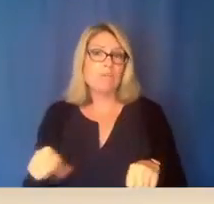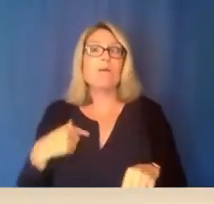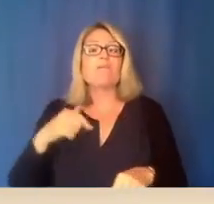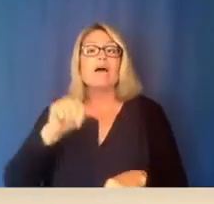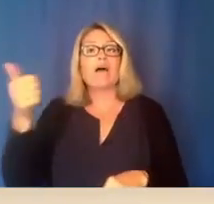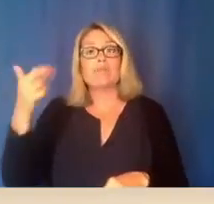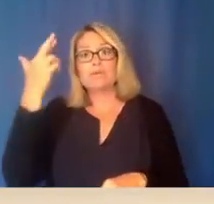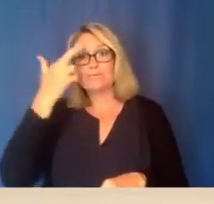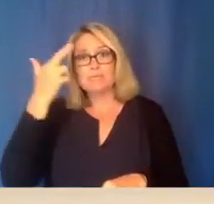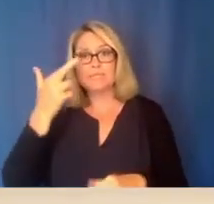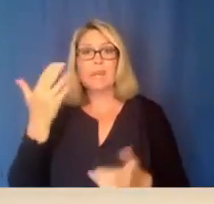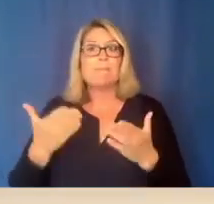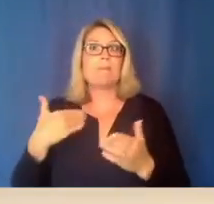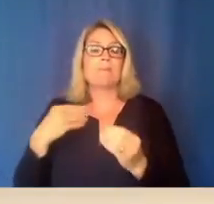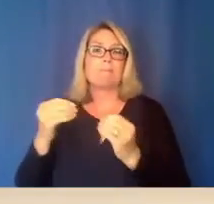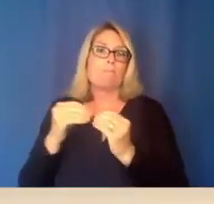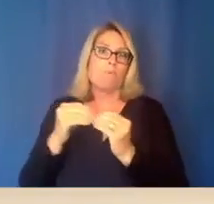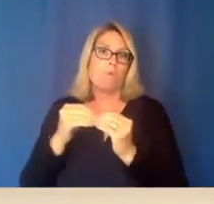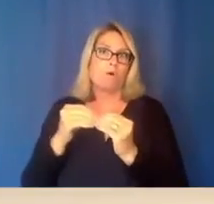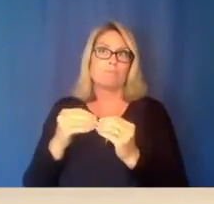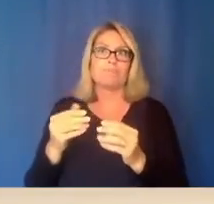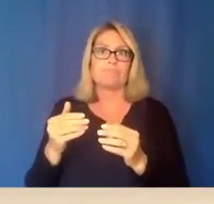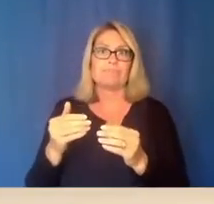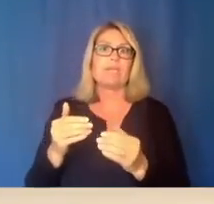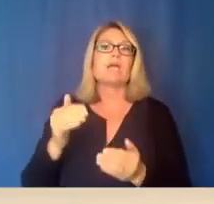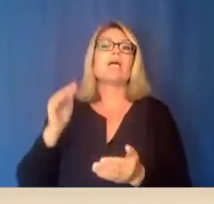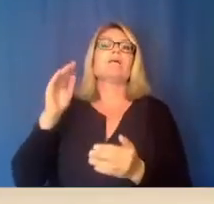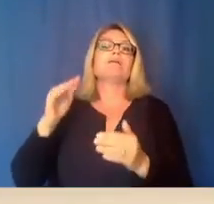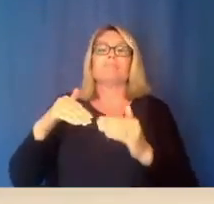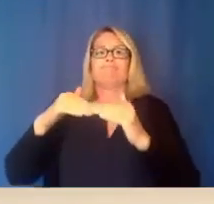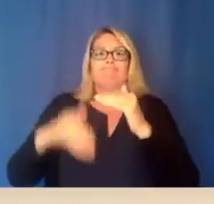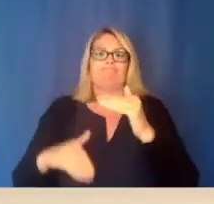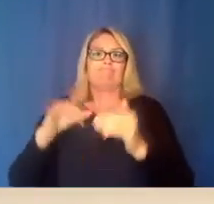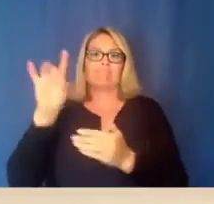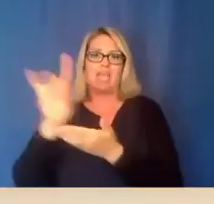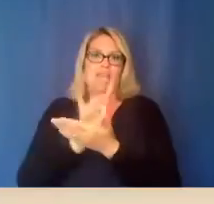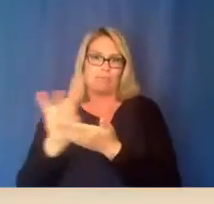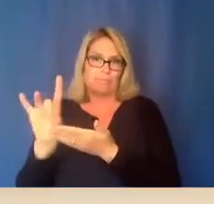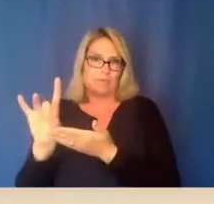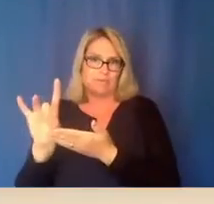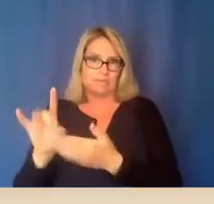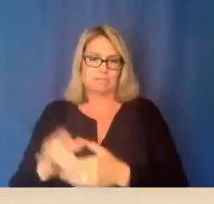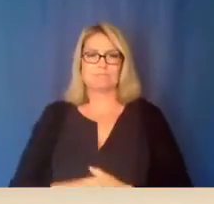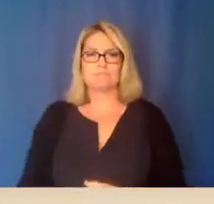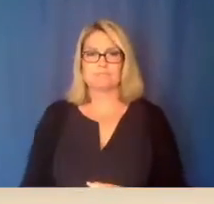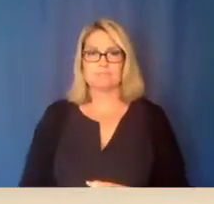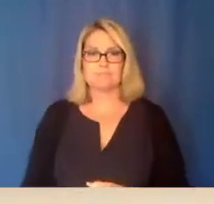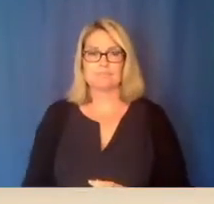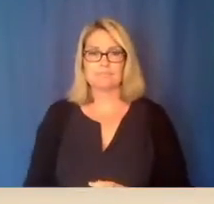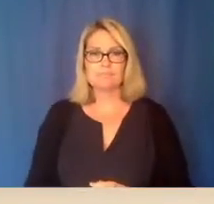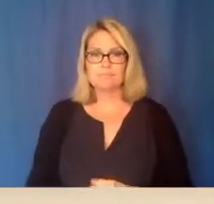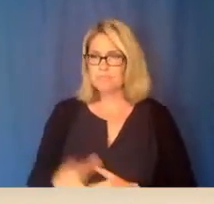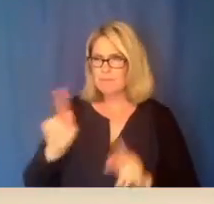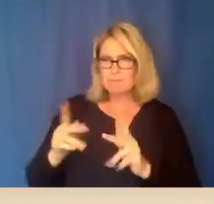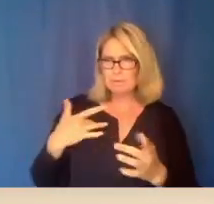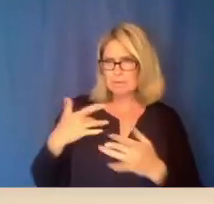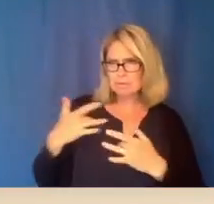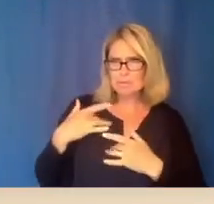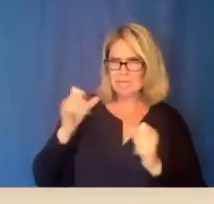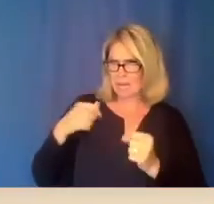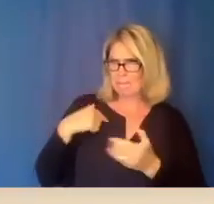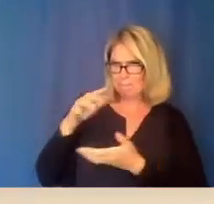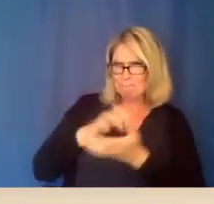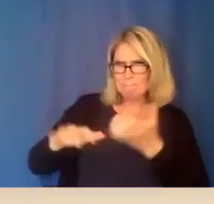having their vaccine less than 8 weeks. Also questions around the mixing of mRNA vaccines, and